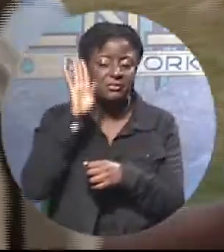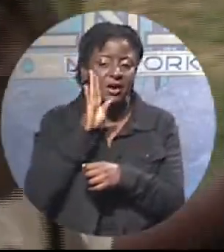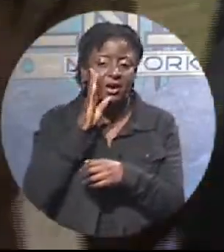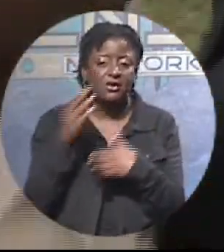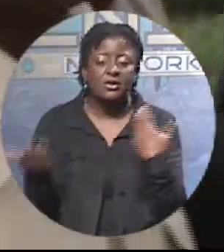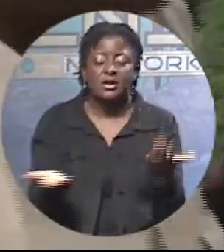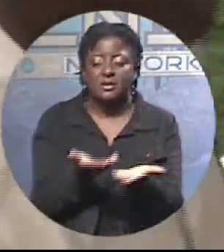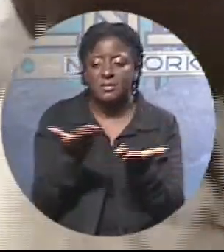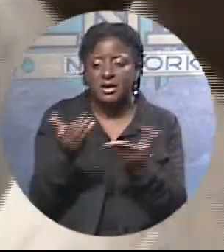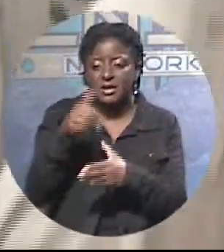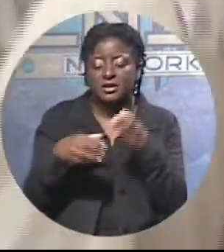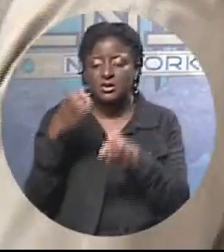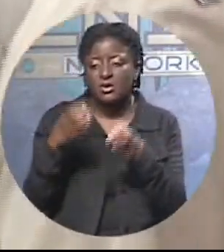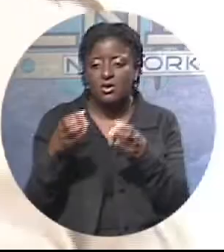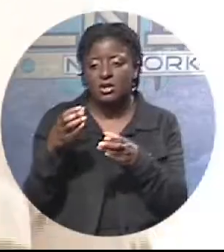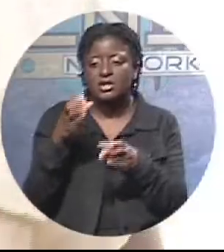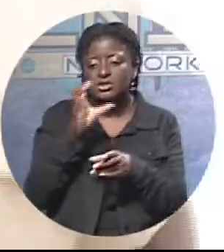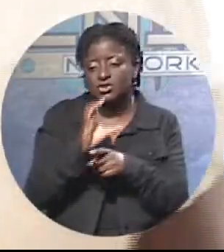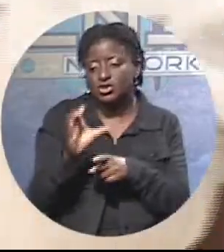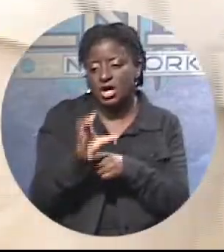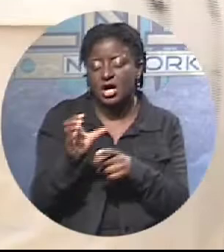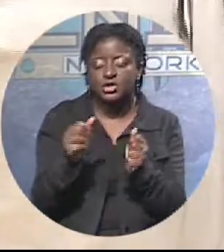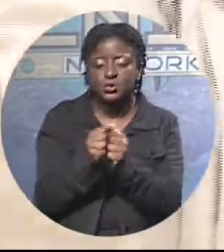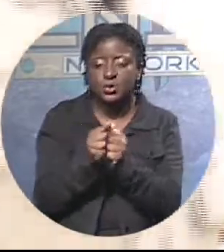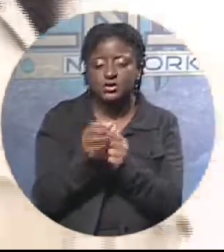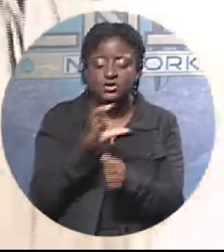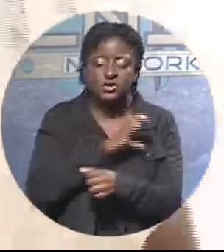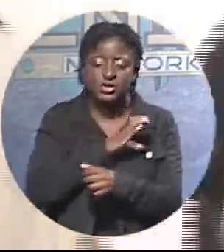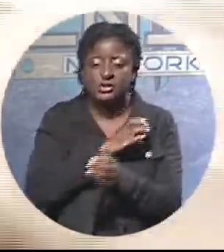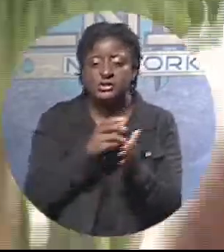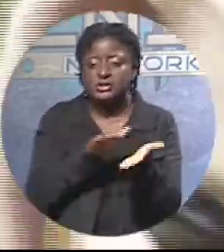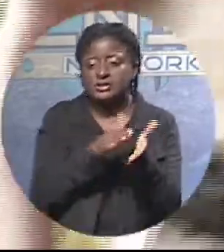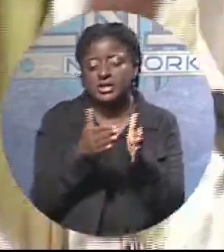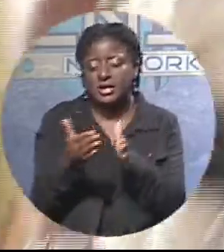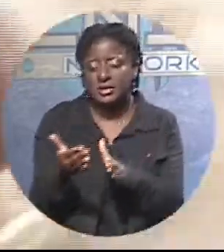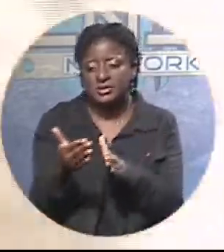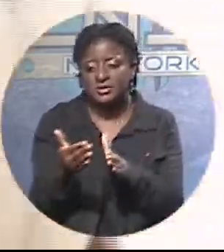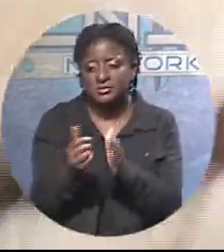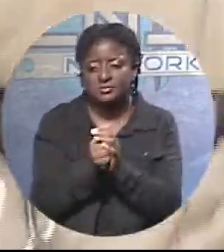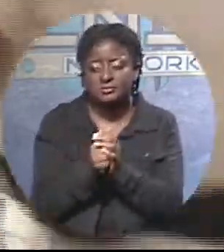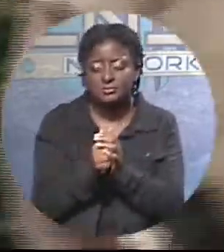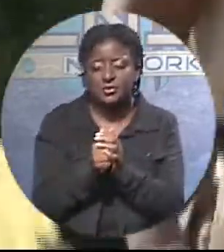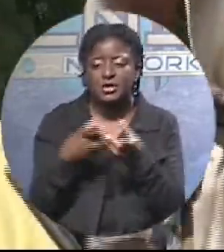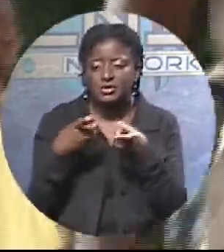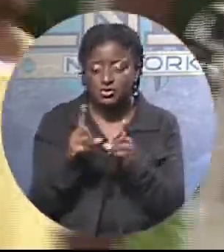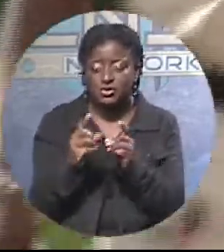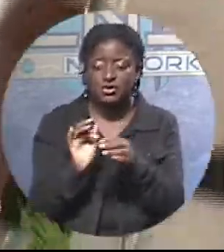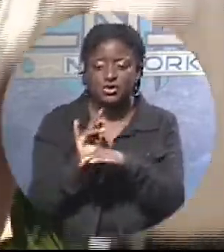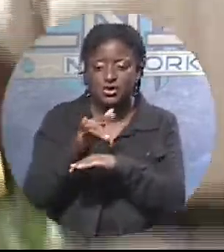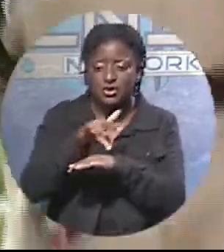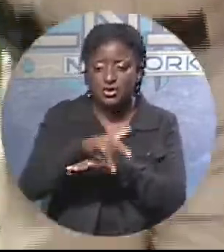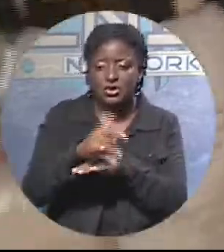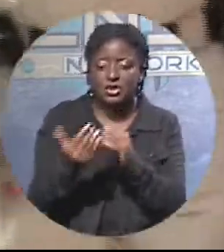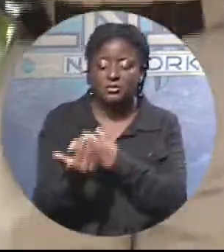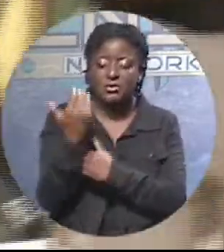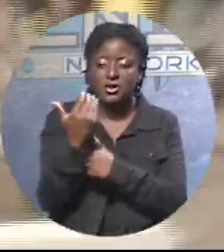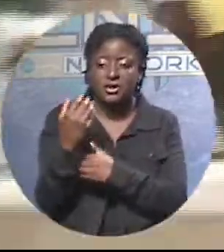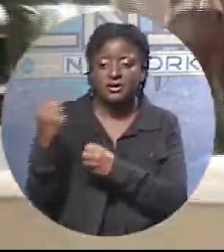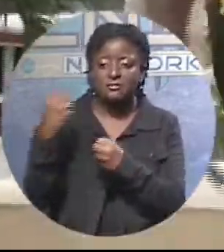with Curtis's death. Police say Curtis was killed on Fowler Street off East Bay Street during the early morning hours on Boxing